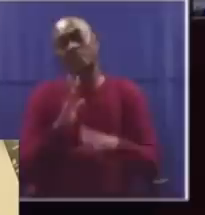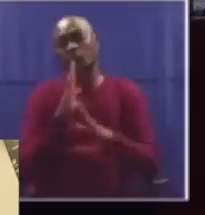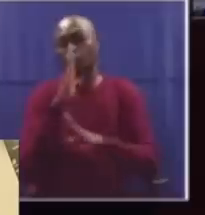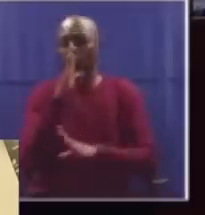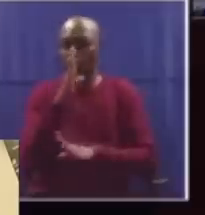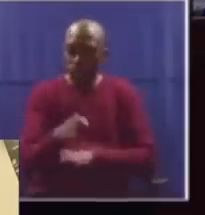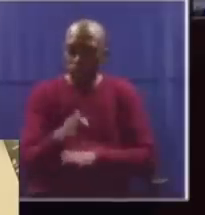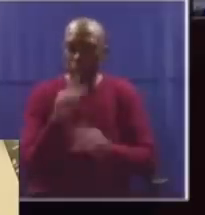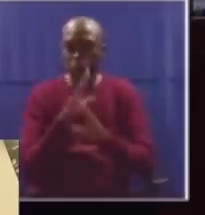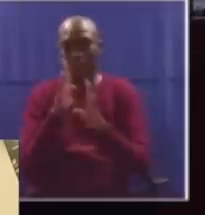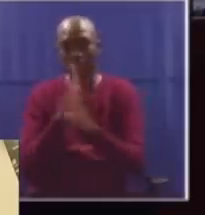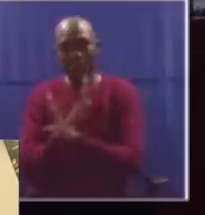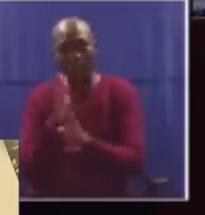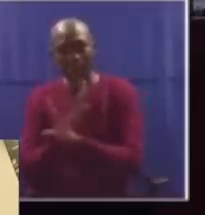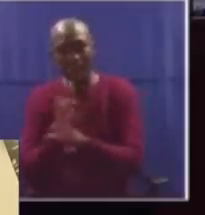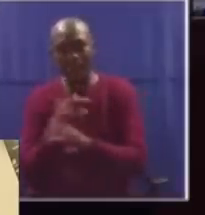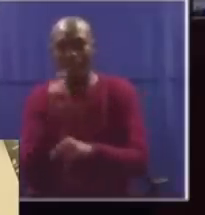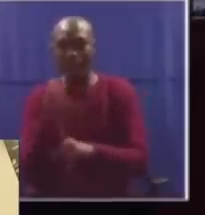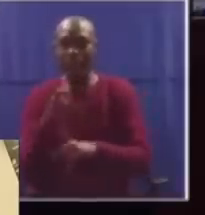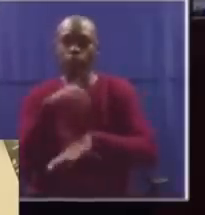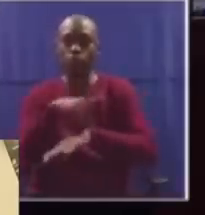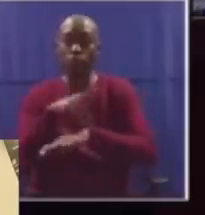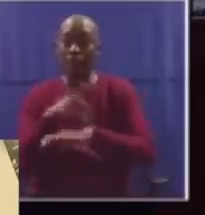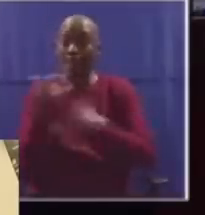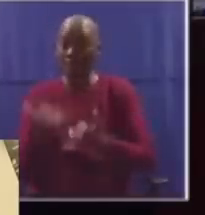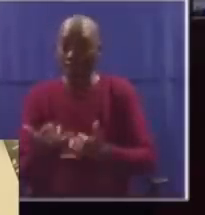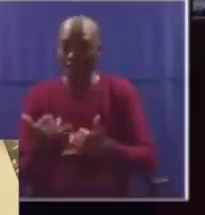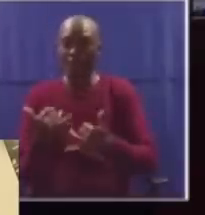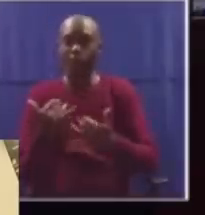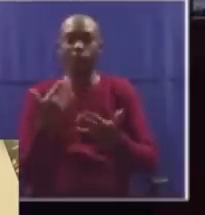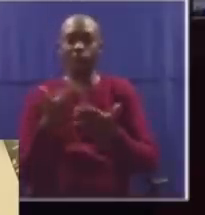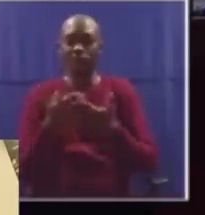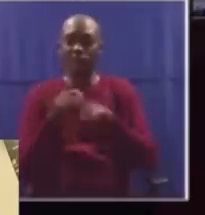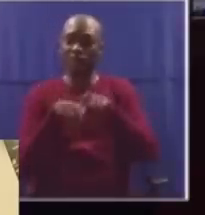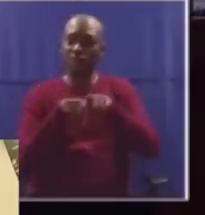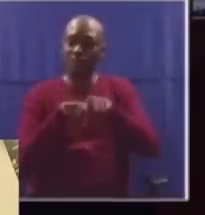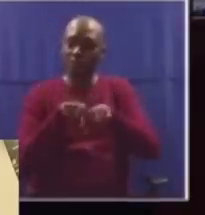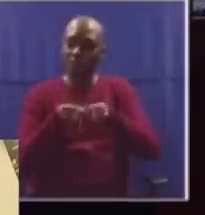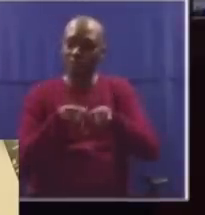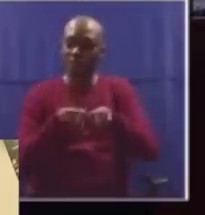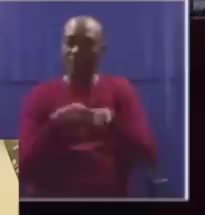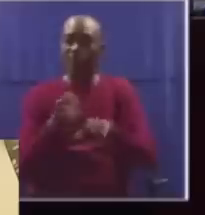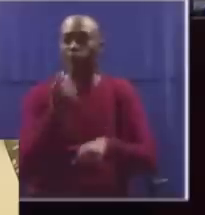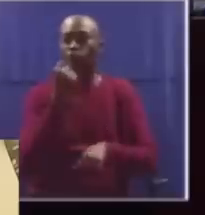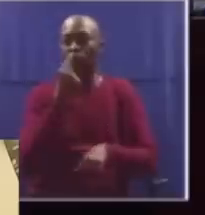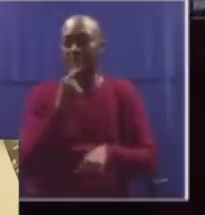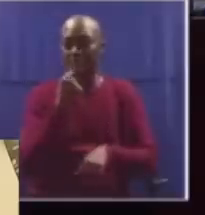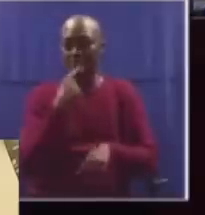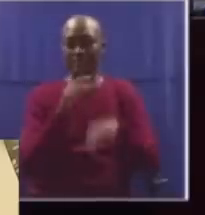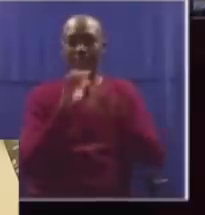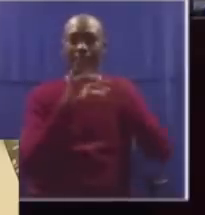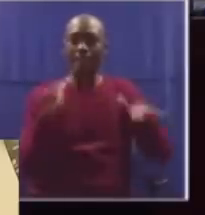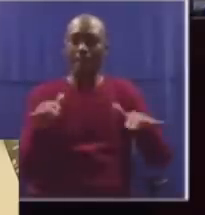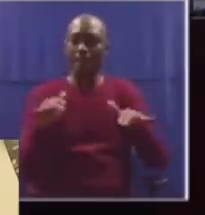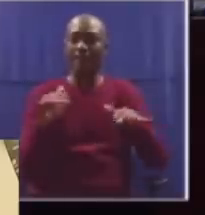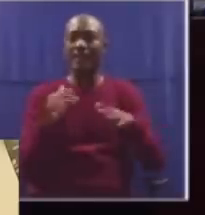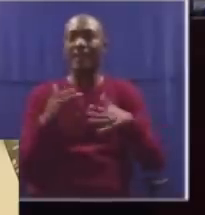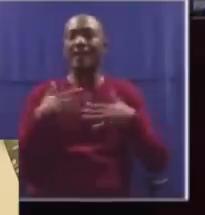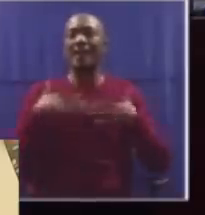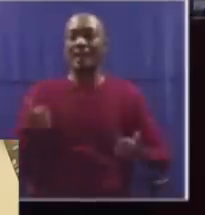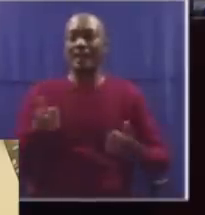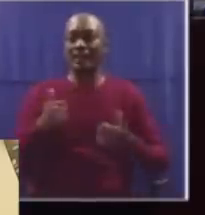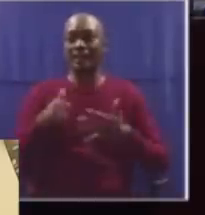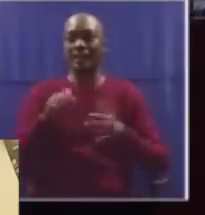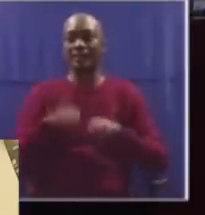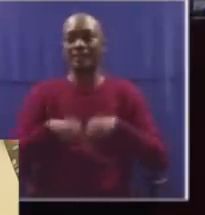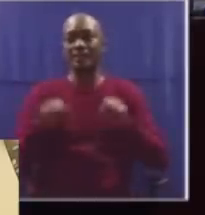paid doctors and hospitals, they will now be competing for treatment in the public health system with its severe staff